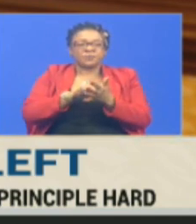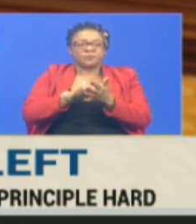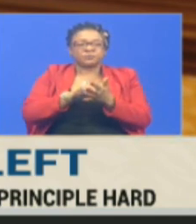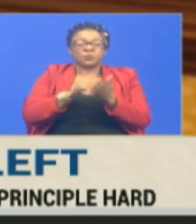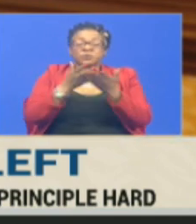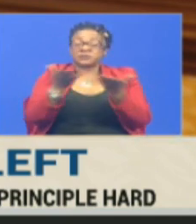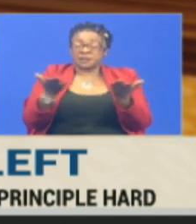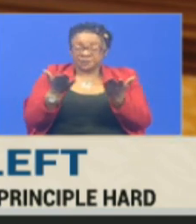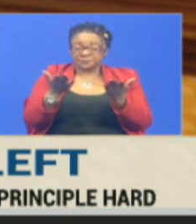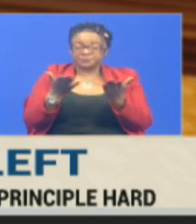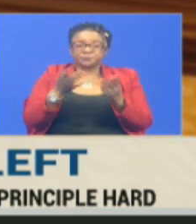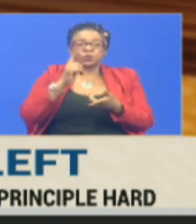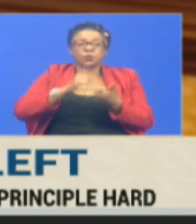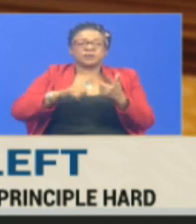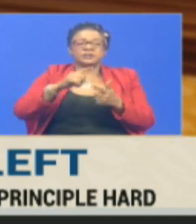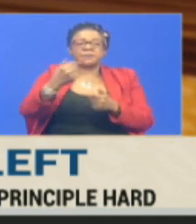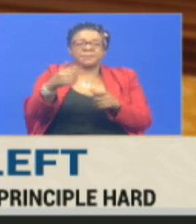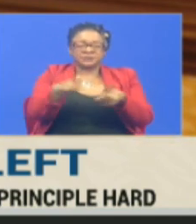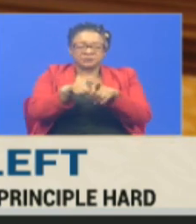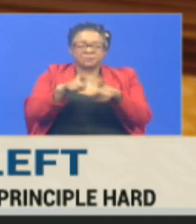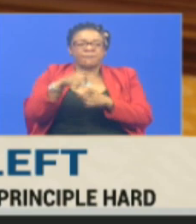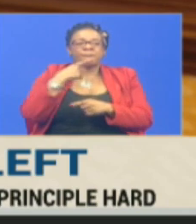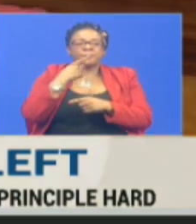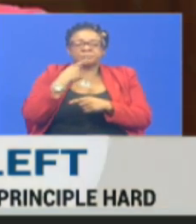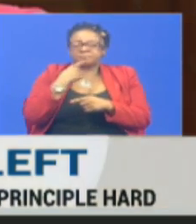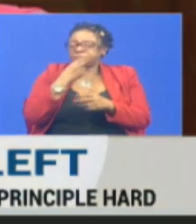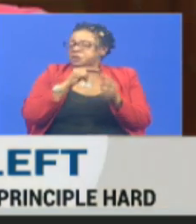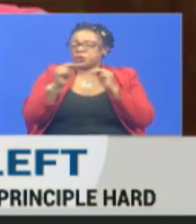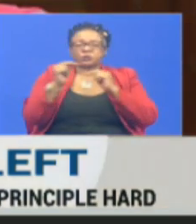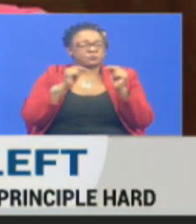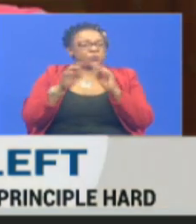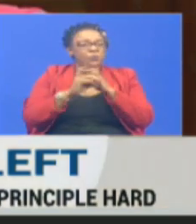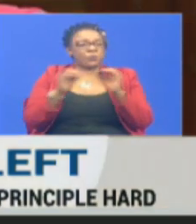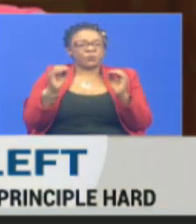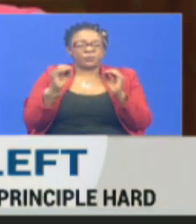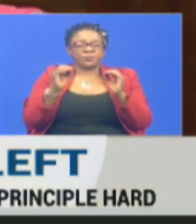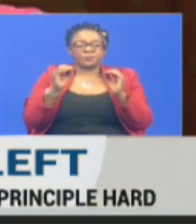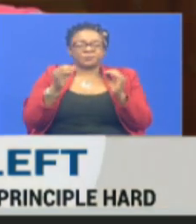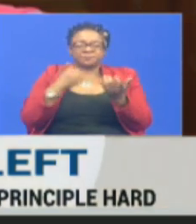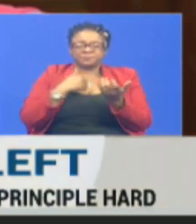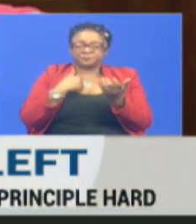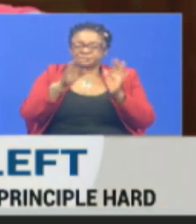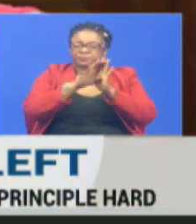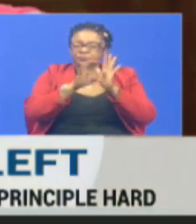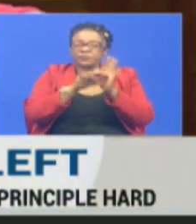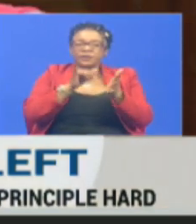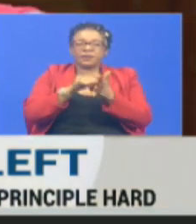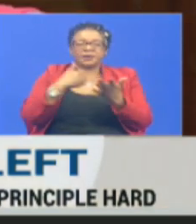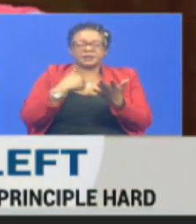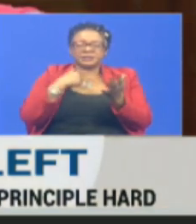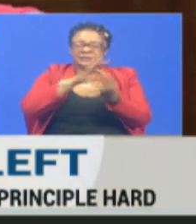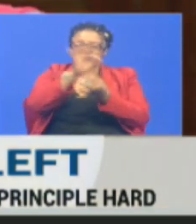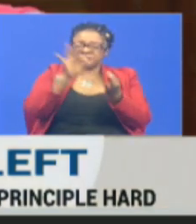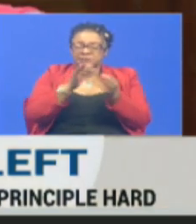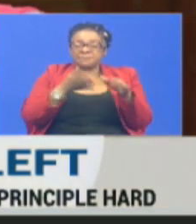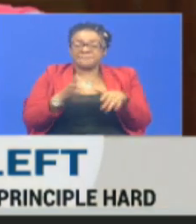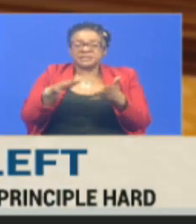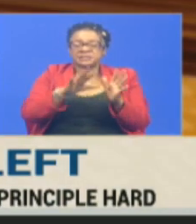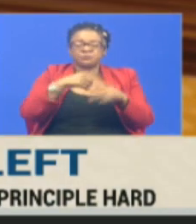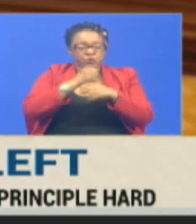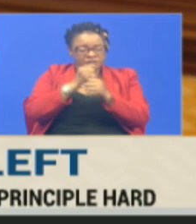was the one thing they said to us was non-negotiable. We ended up with a constitution that did not have an exact mechanism for